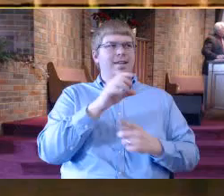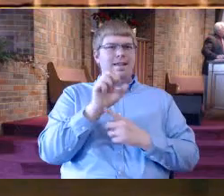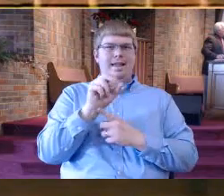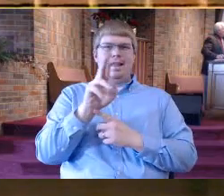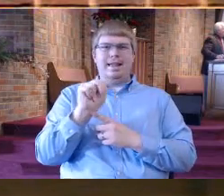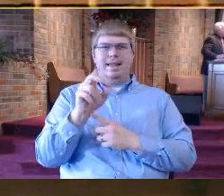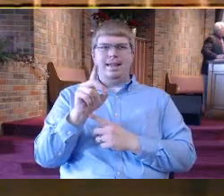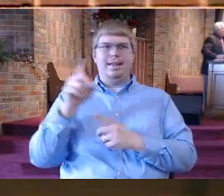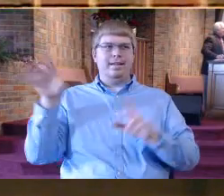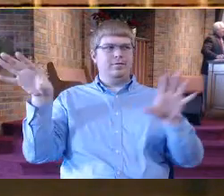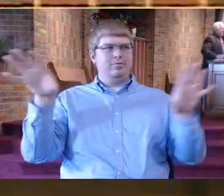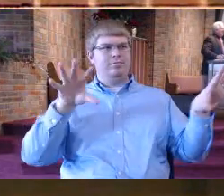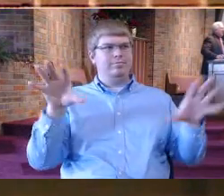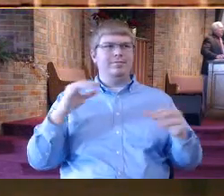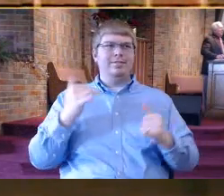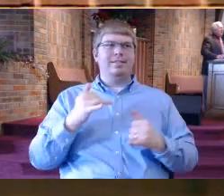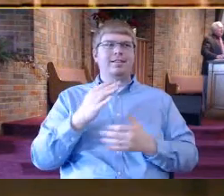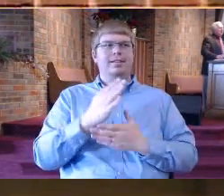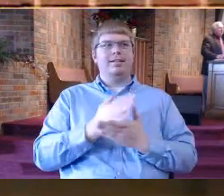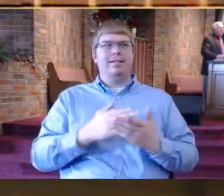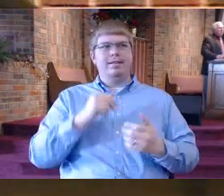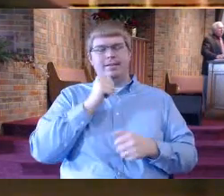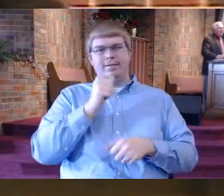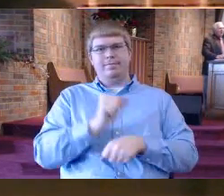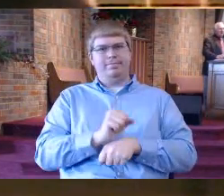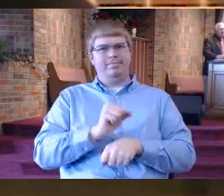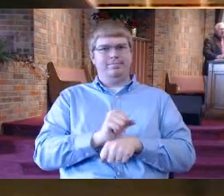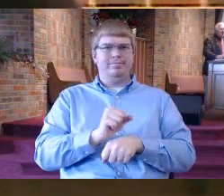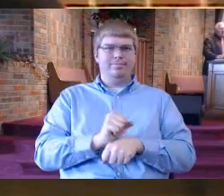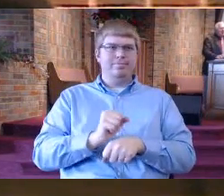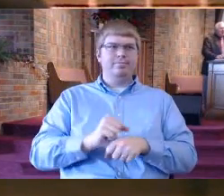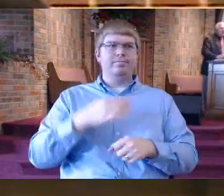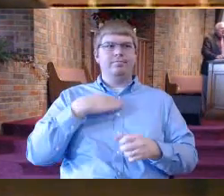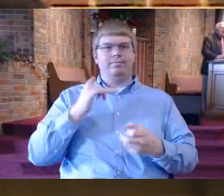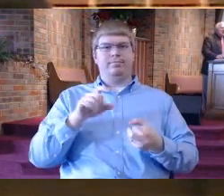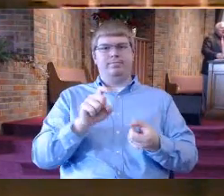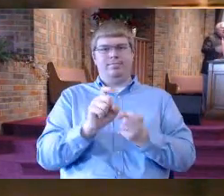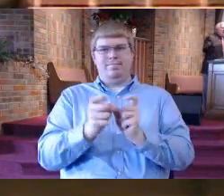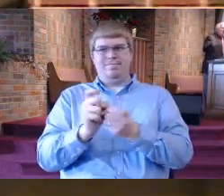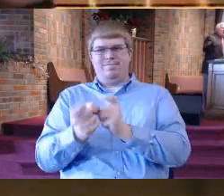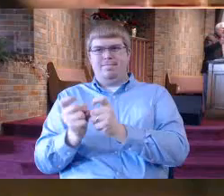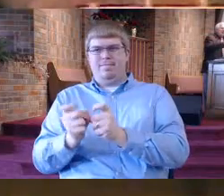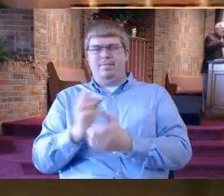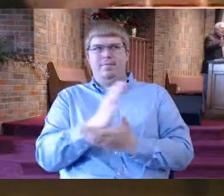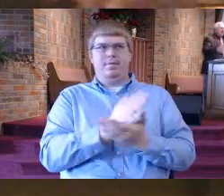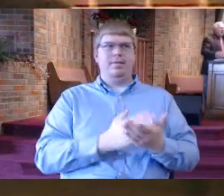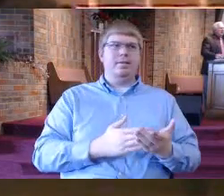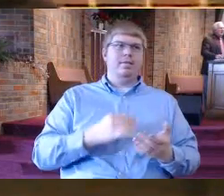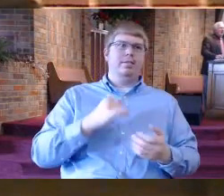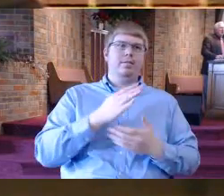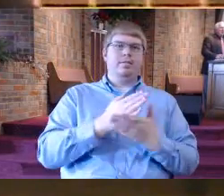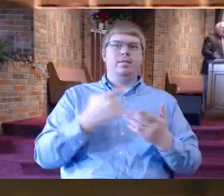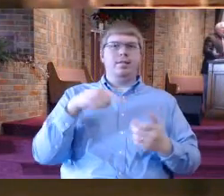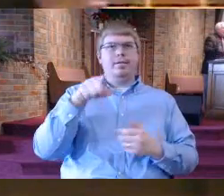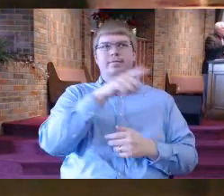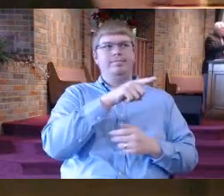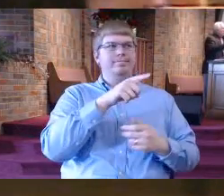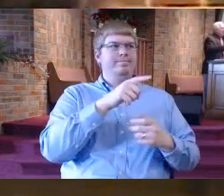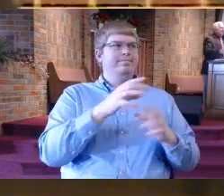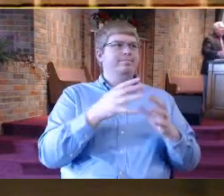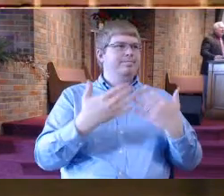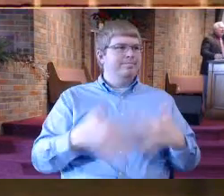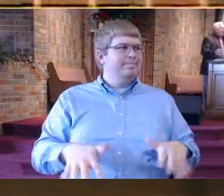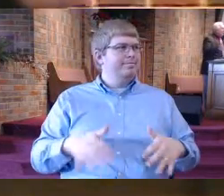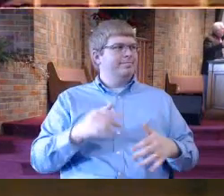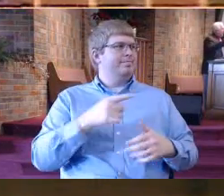on the underway with some modifications. Part of our unit is out. We've got a loaner